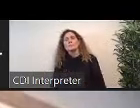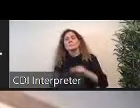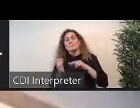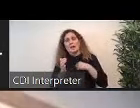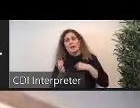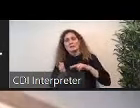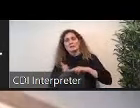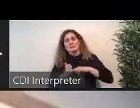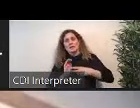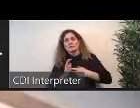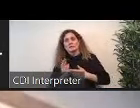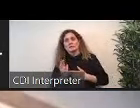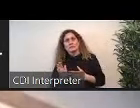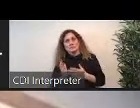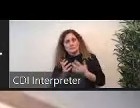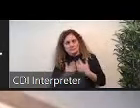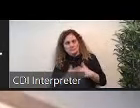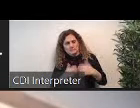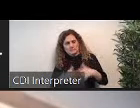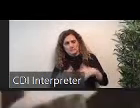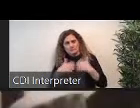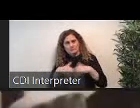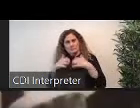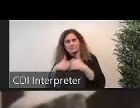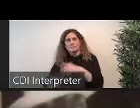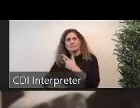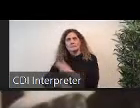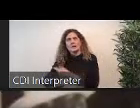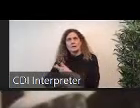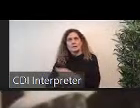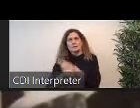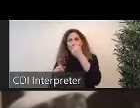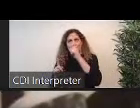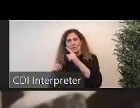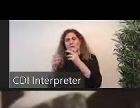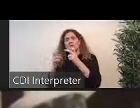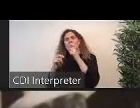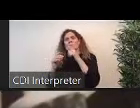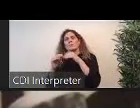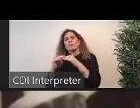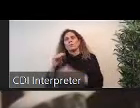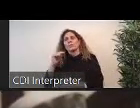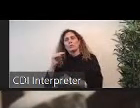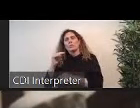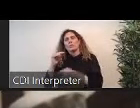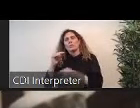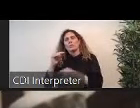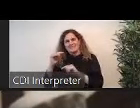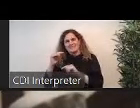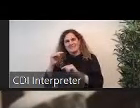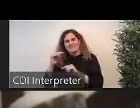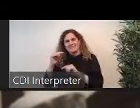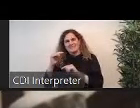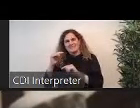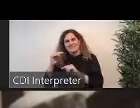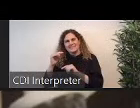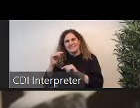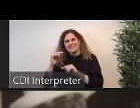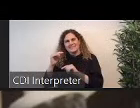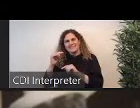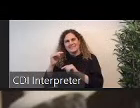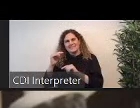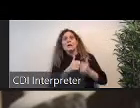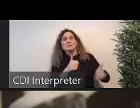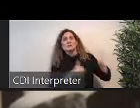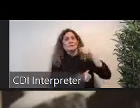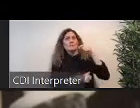the equity issue. And here in Milwaukee County, since the beginning, as you all are aware, that we don't have a health department, but we do understand